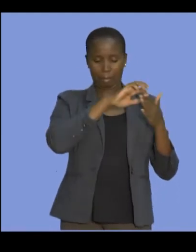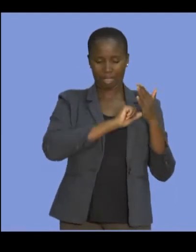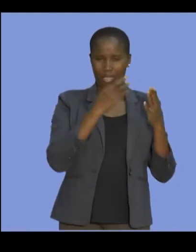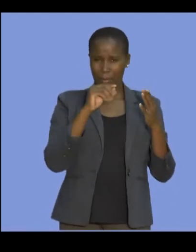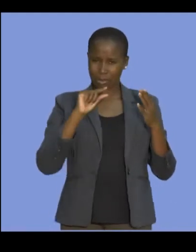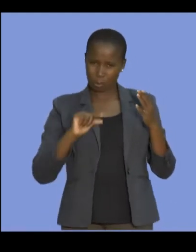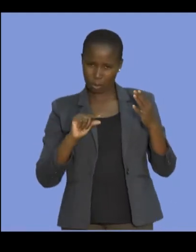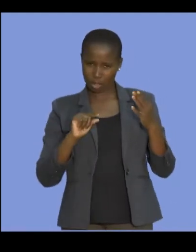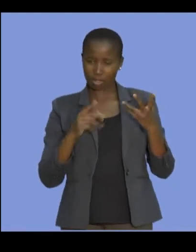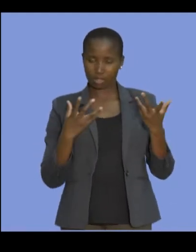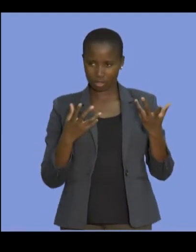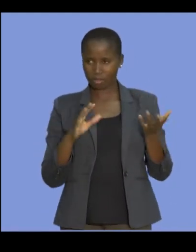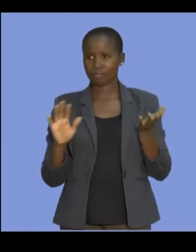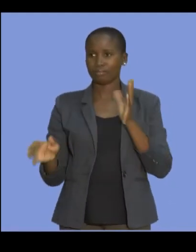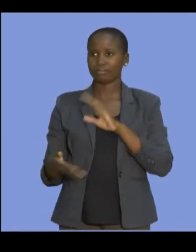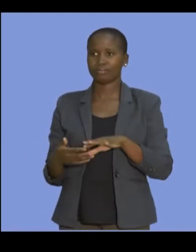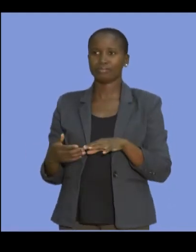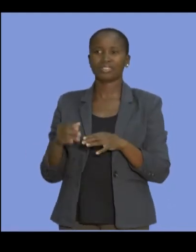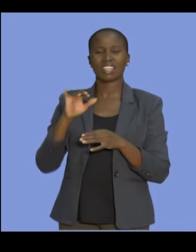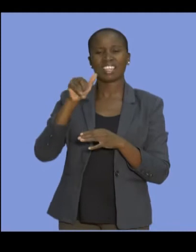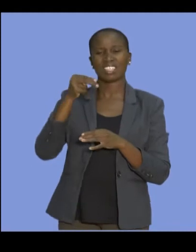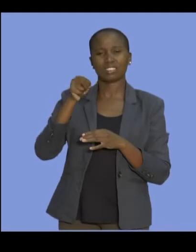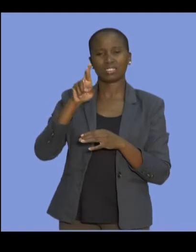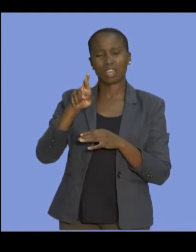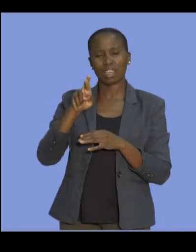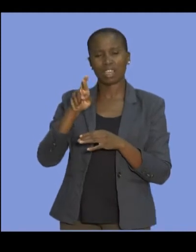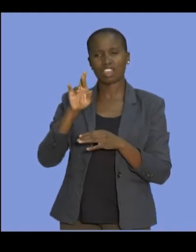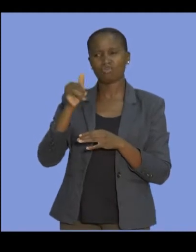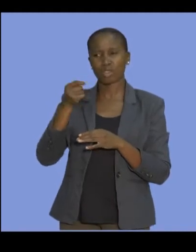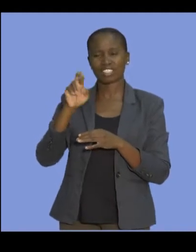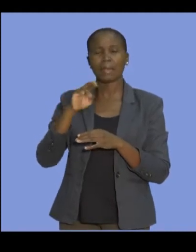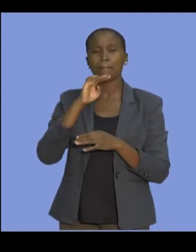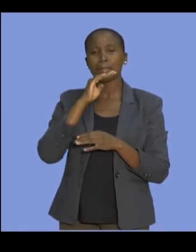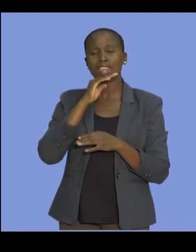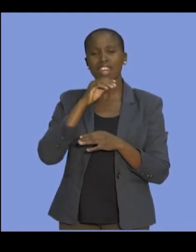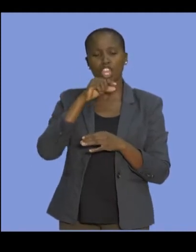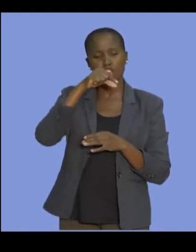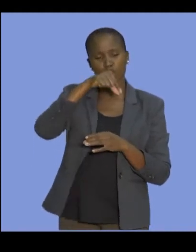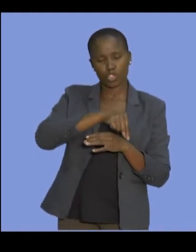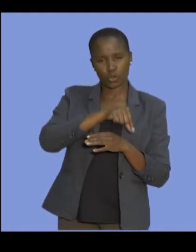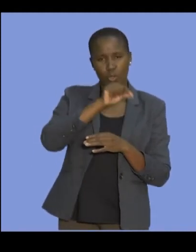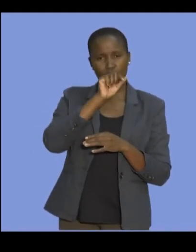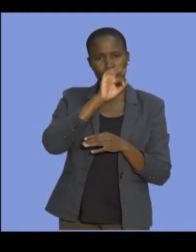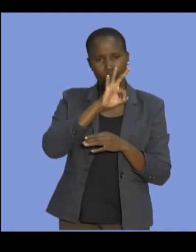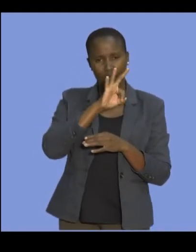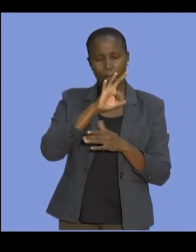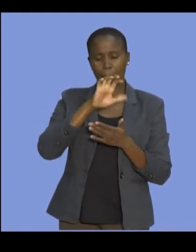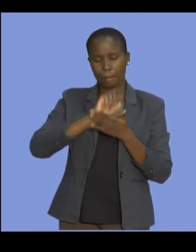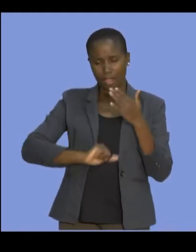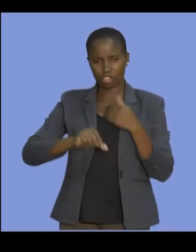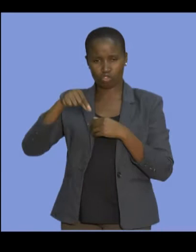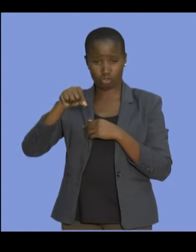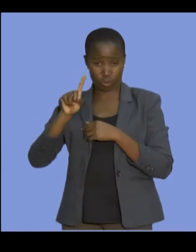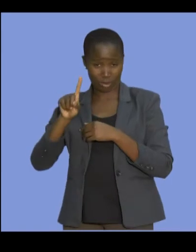is the upper quartile minus the lower quartile, which is Q3 minus Q1.